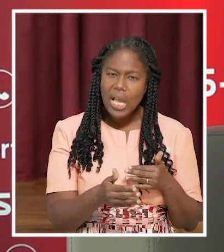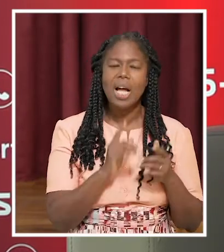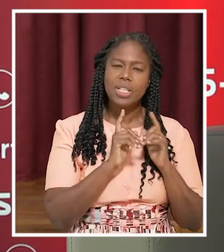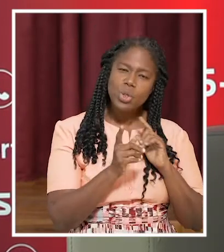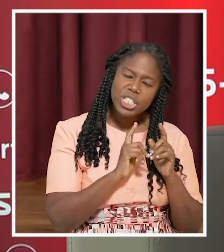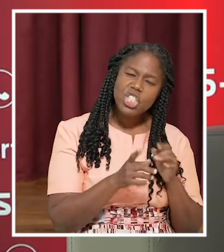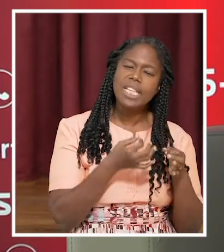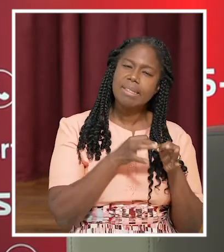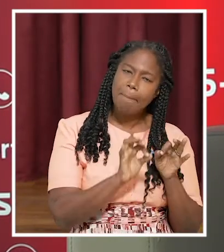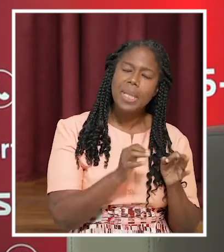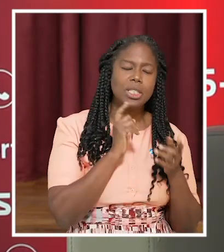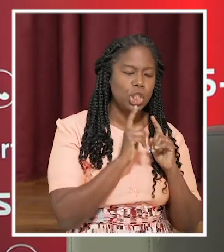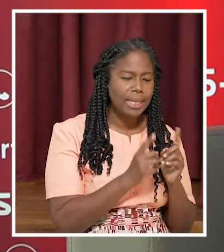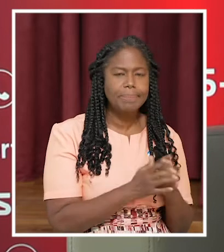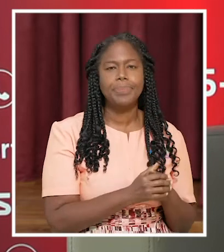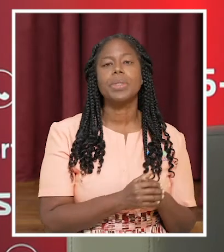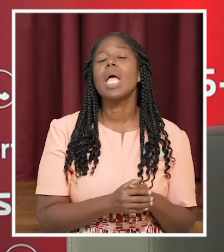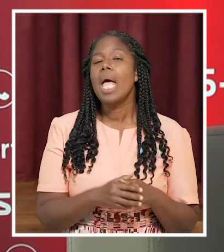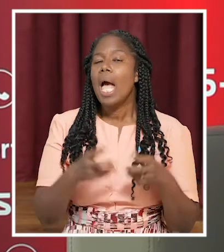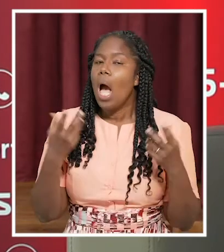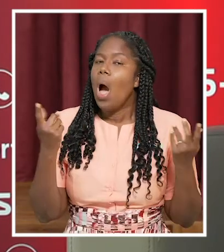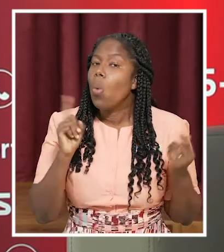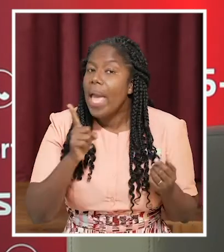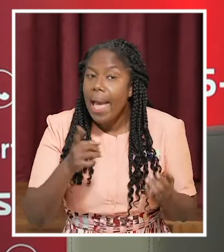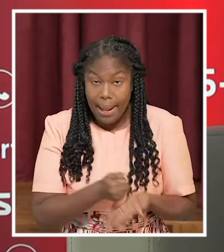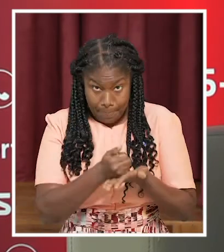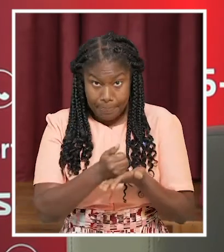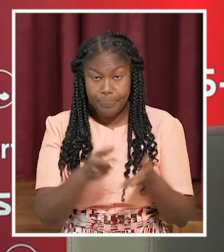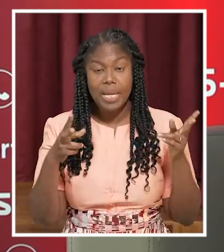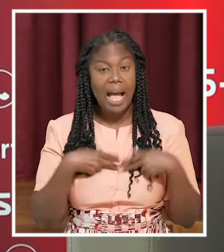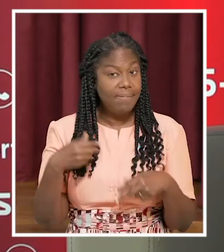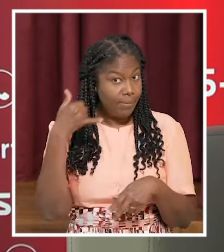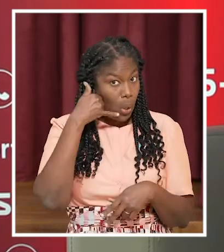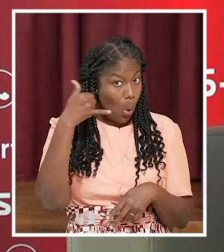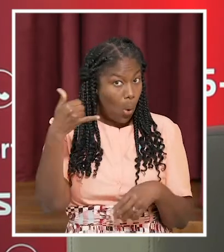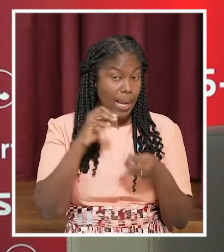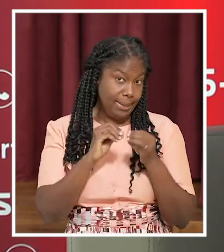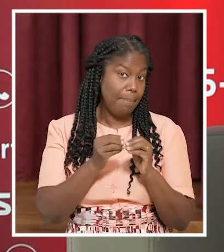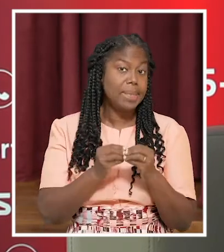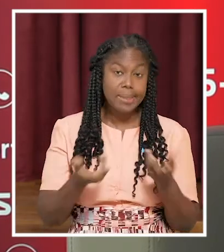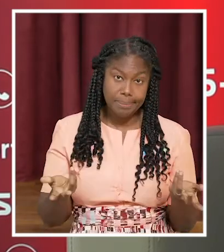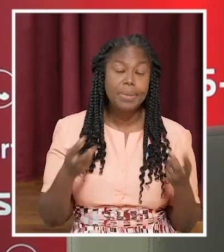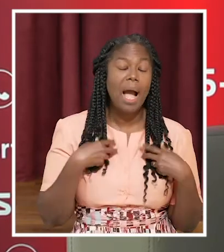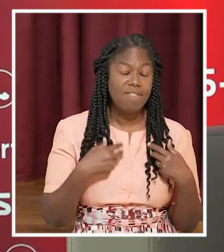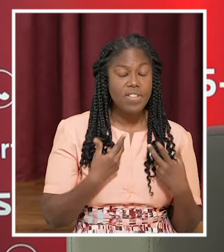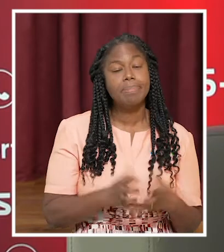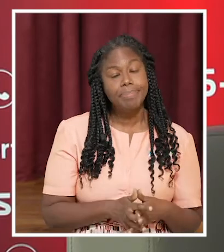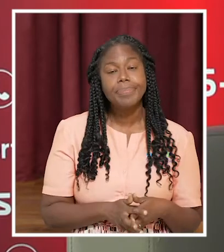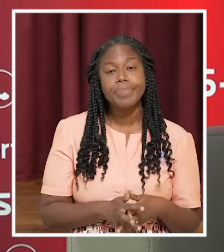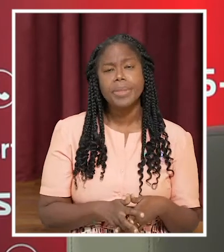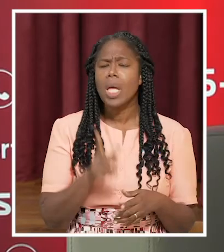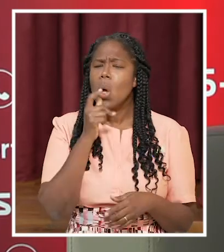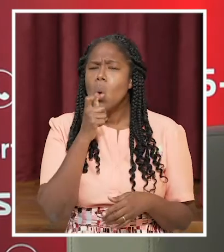has a hotline. And they can give information. If they can't do it, they'll refer you to who you can call, where you